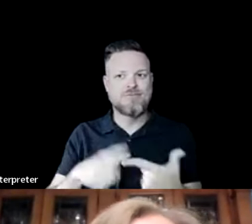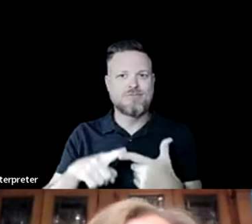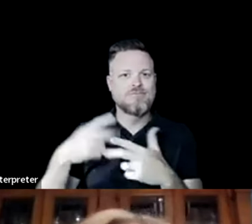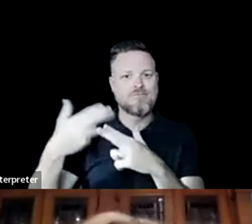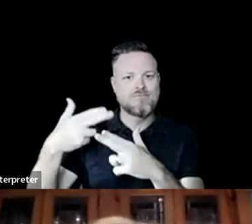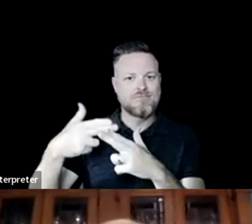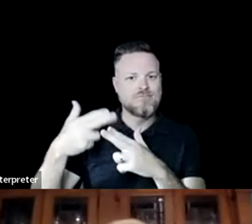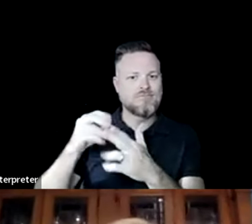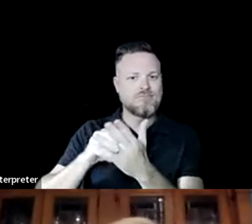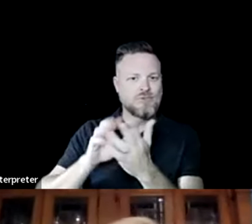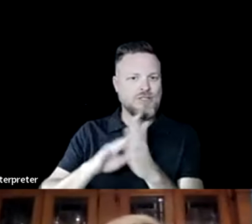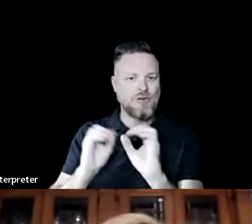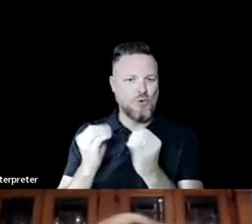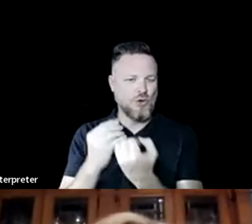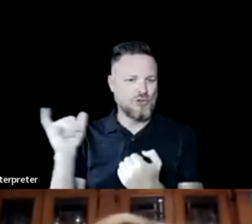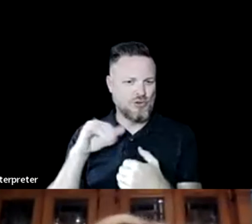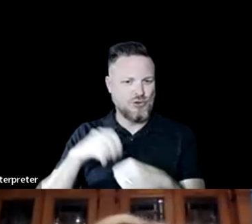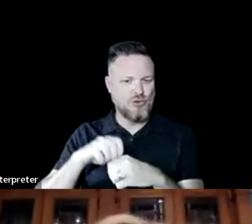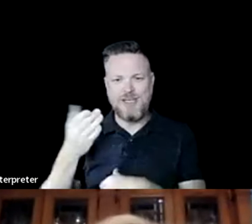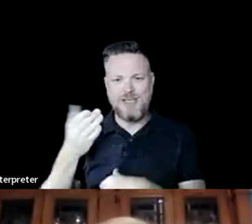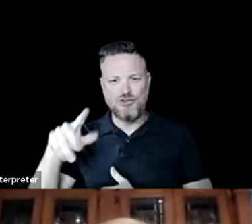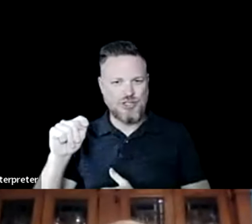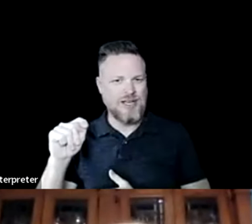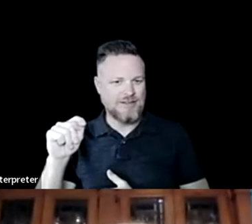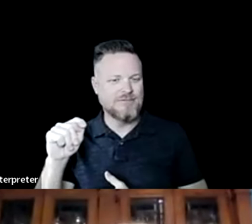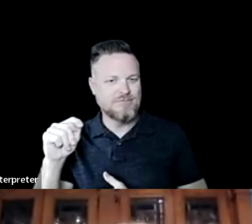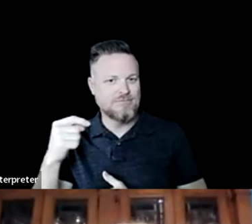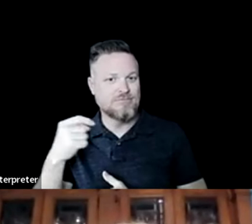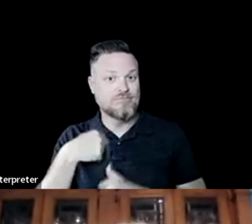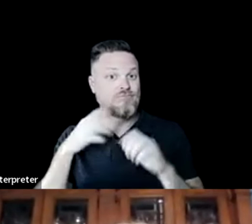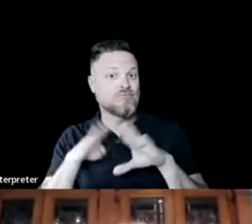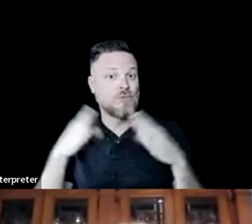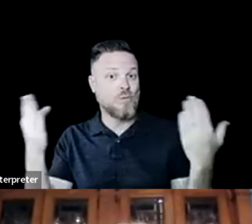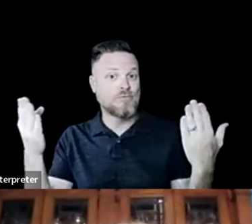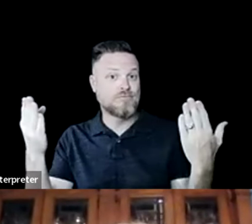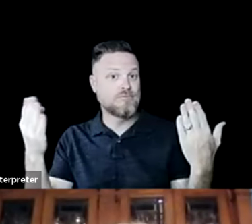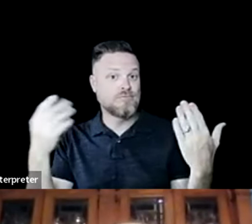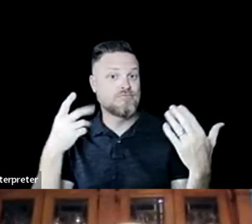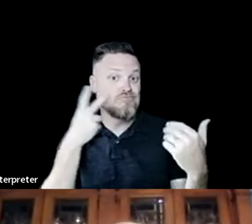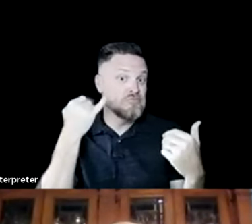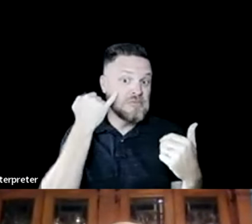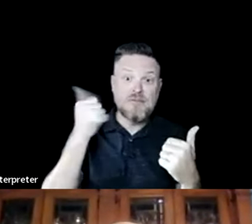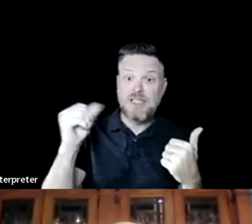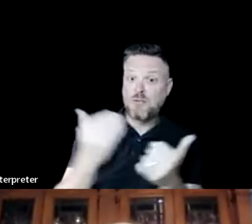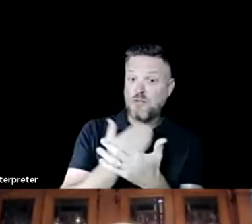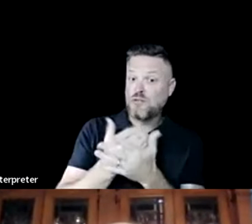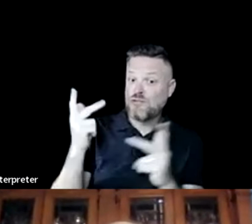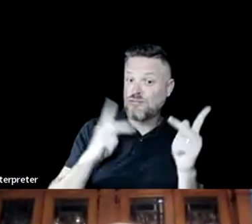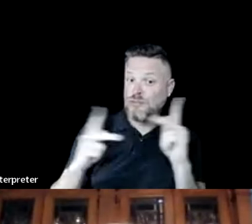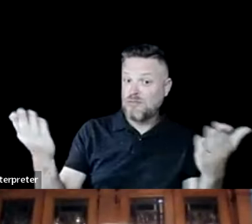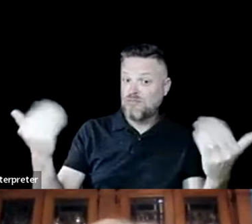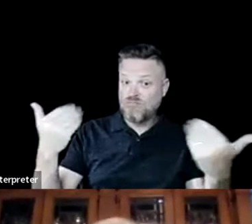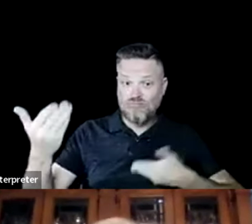and organization in the chat. So I will open the floor to see if there's anybody new that wants to introduce